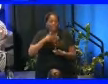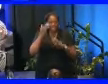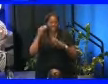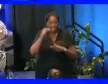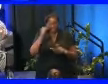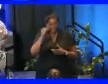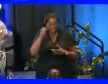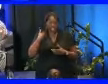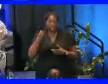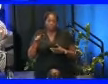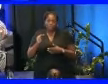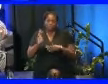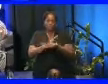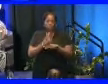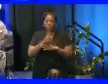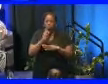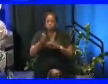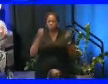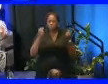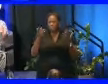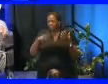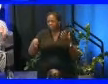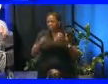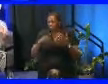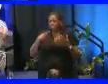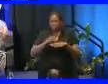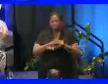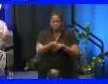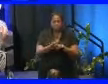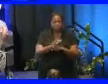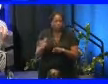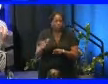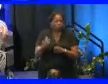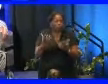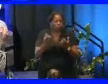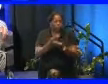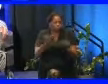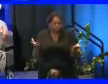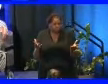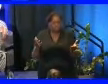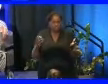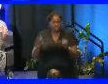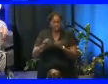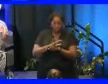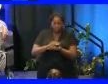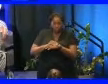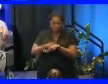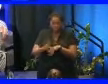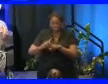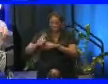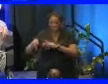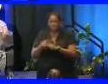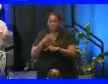housing. I have my own business, and I'm sure all of us were affected through the pandemic. I want to tell you that the pandemic caused a different type